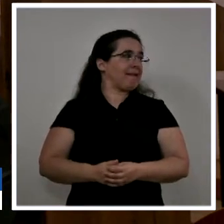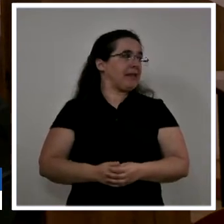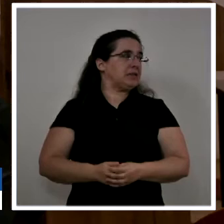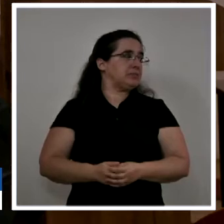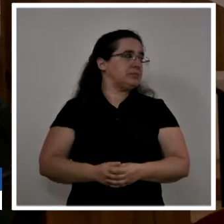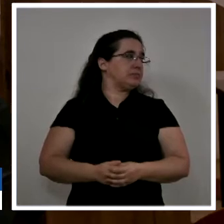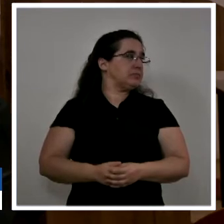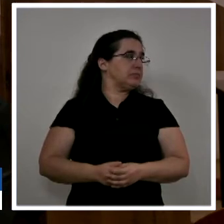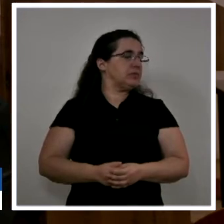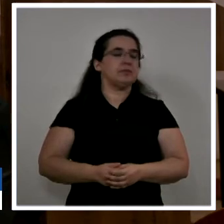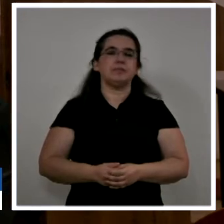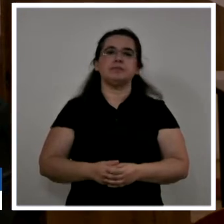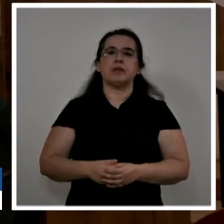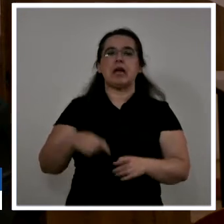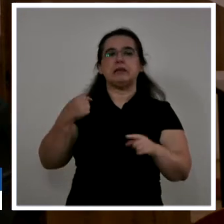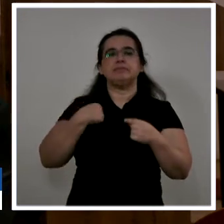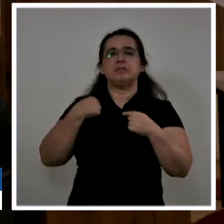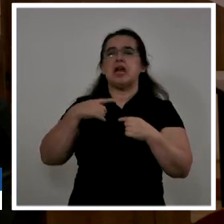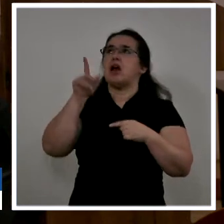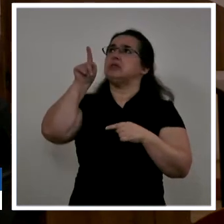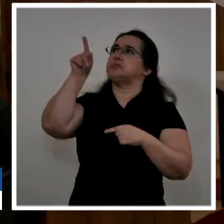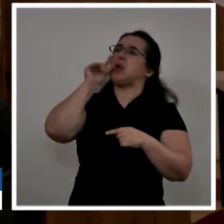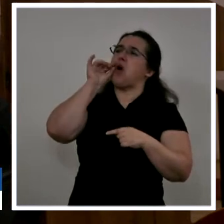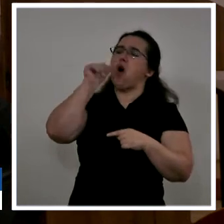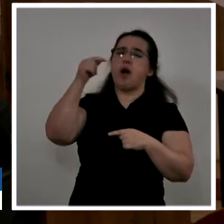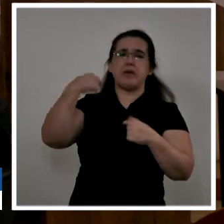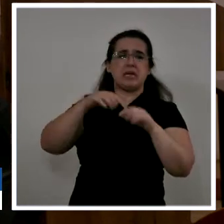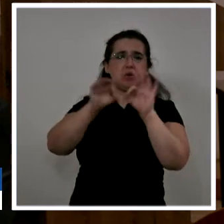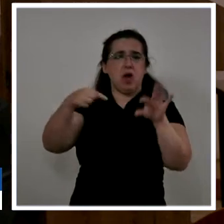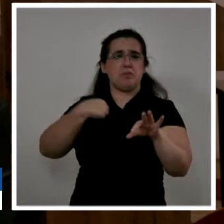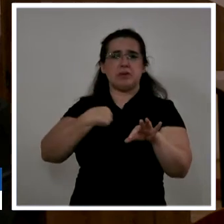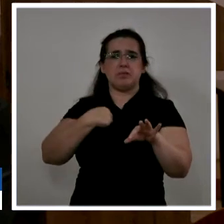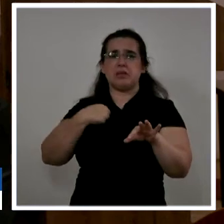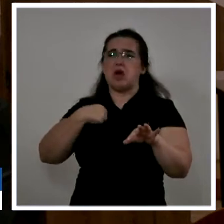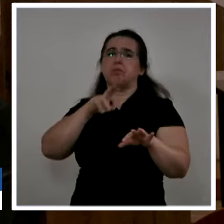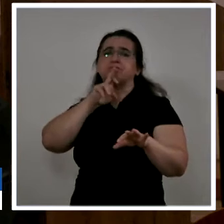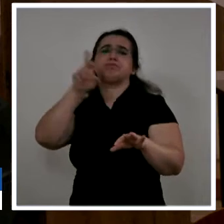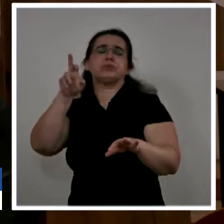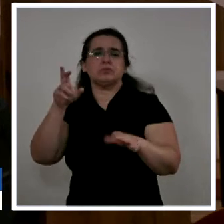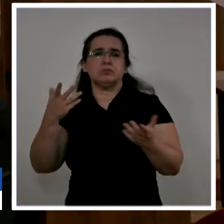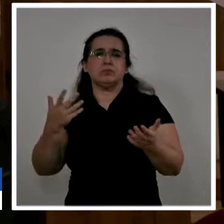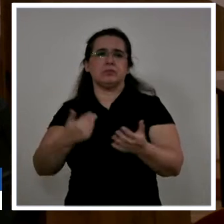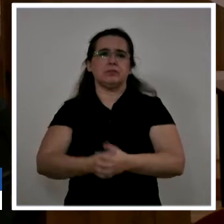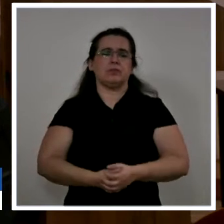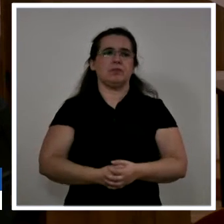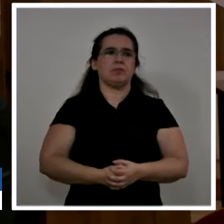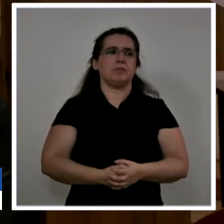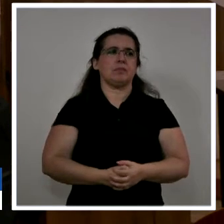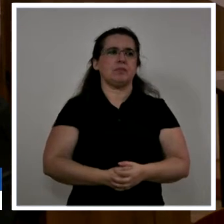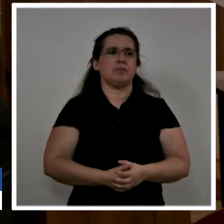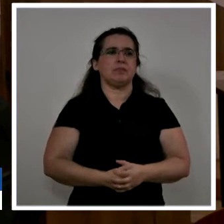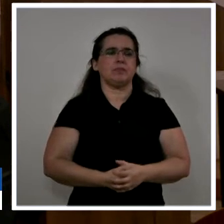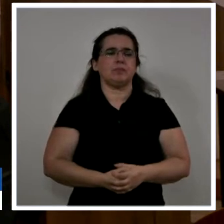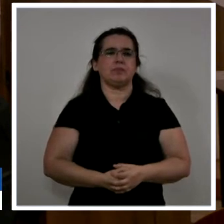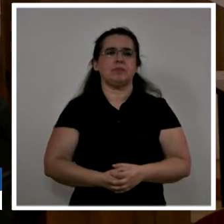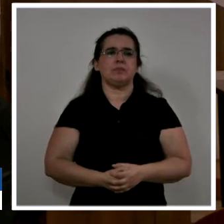9:32-33. 9:32. Ele não é homem como eu a quem eu responda. He's not a man as I am that I may